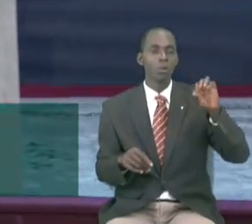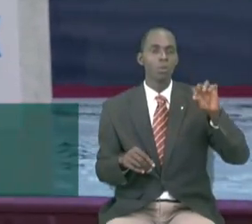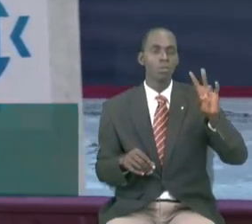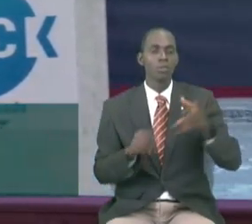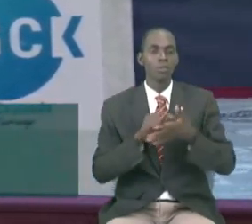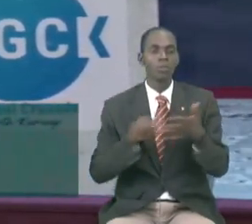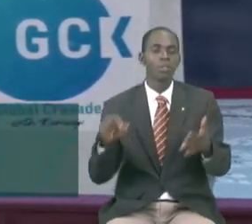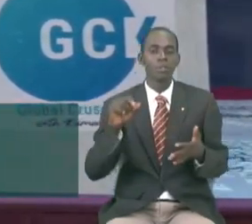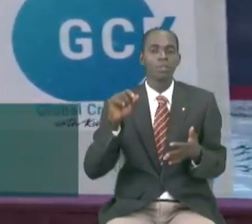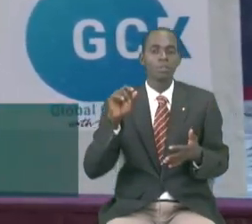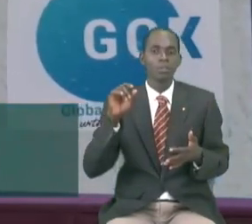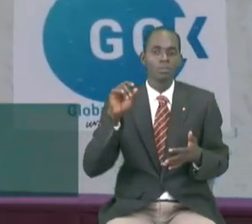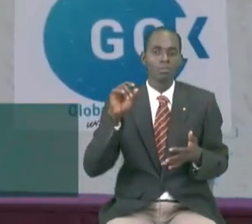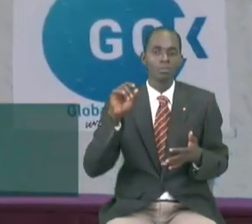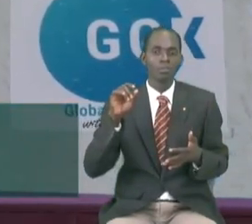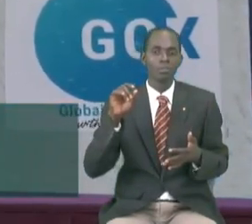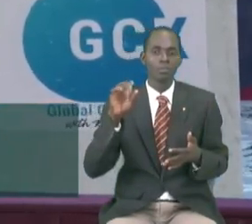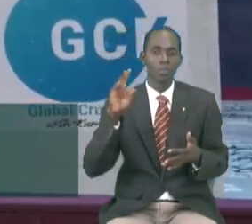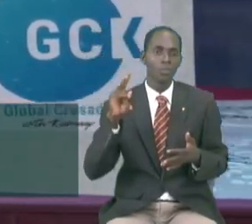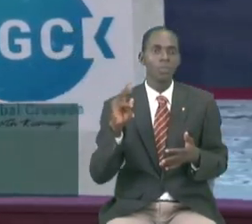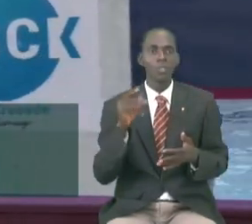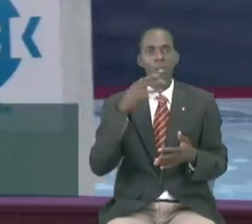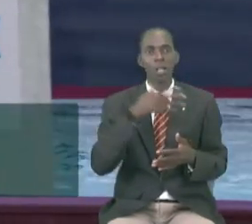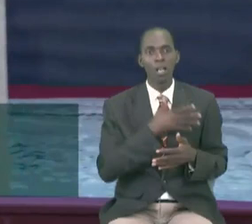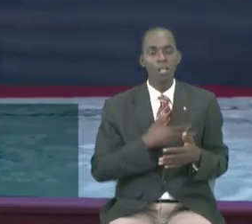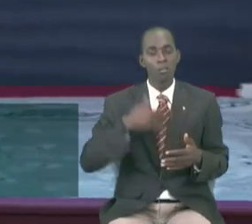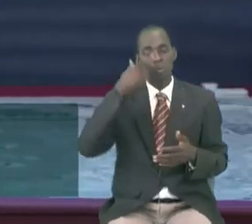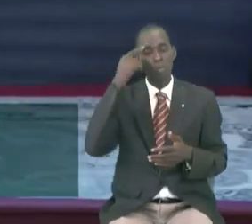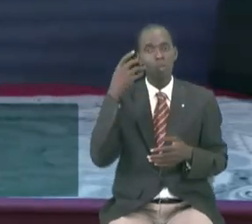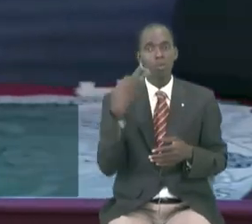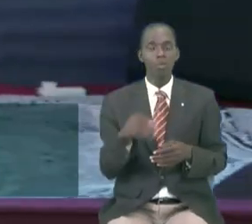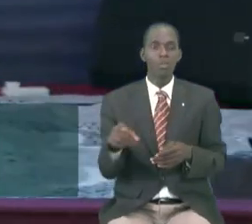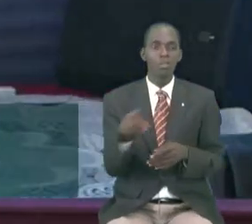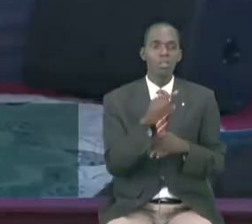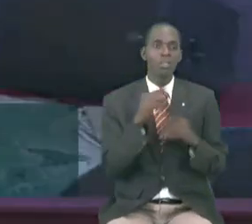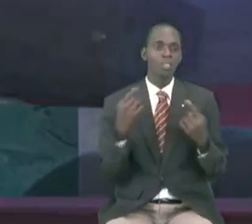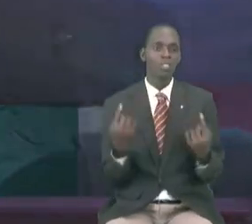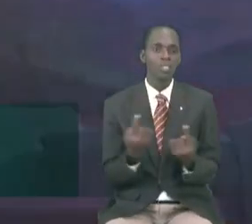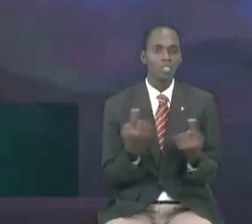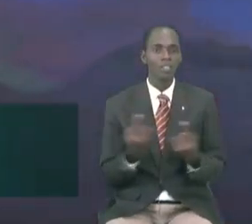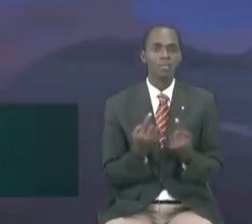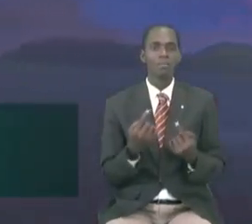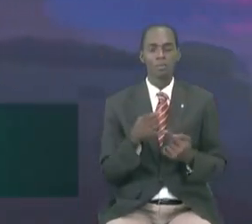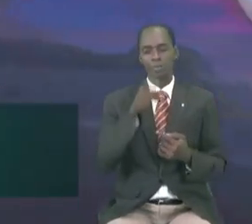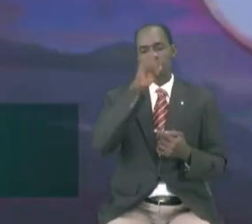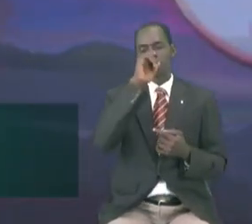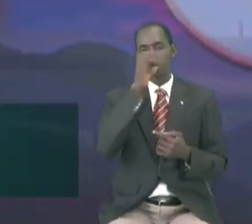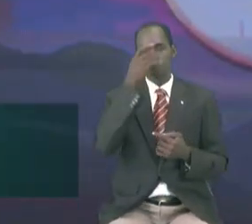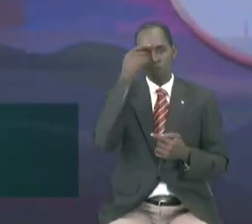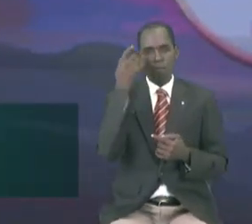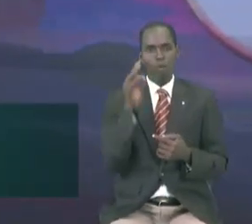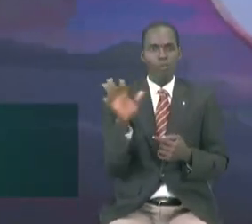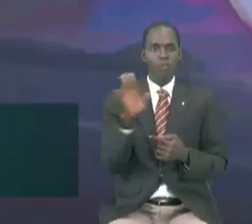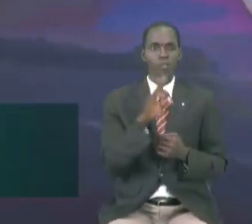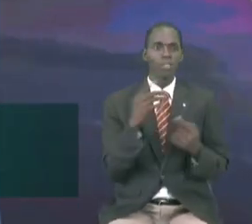are afflicted. People who know the promises of God, they claim the promises, but they are sitting in the premises of